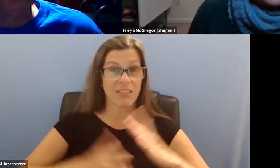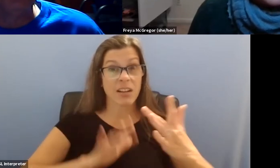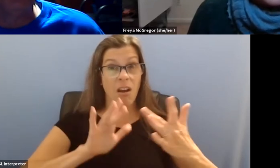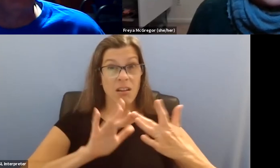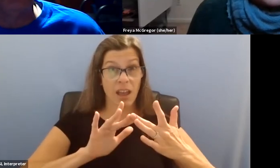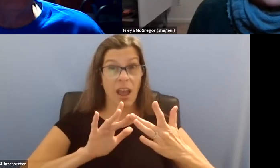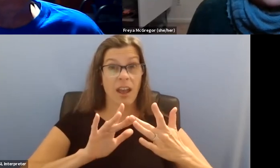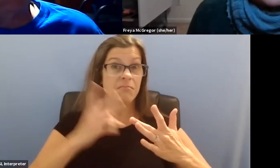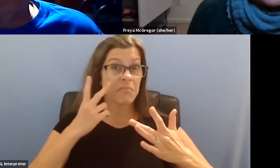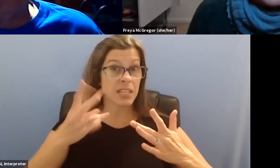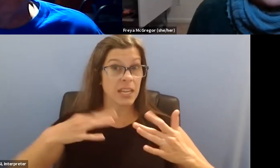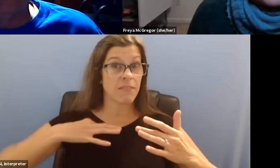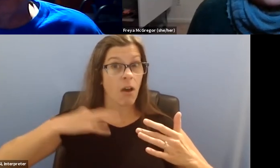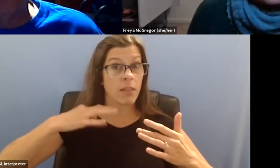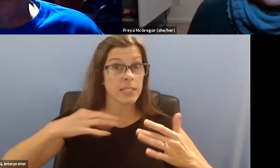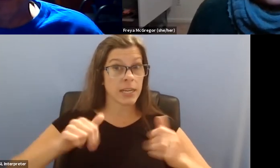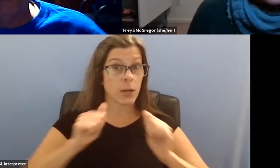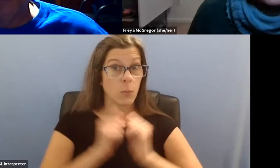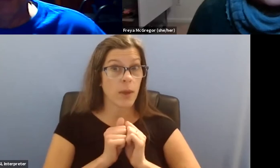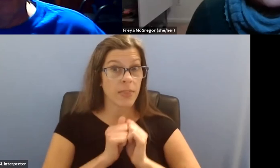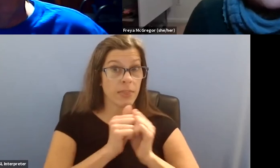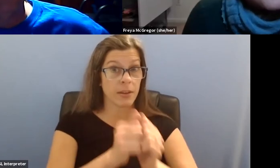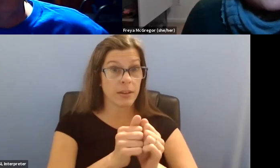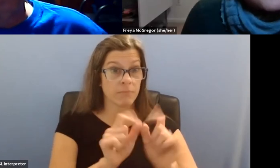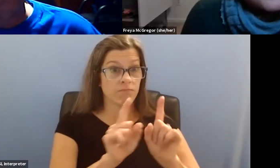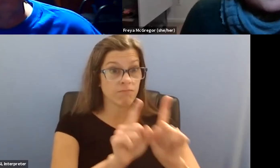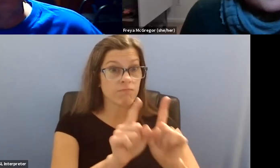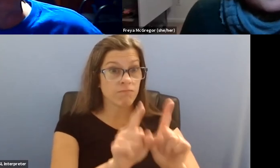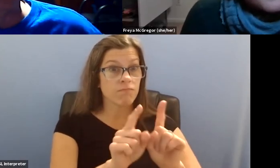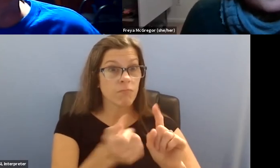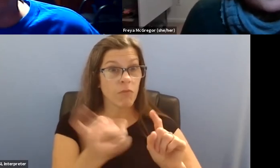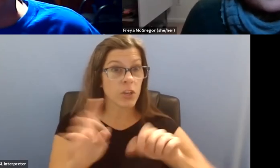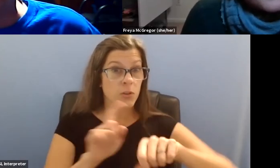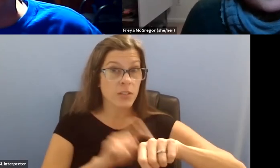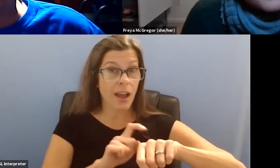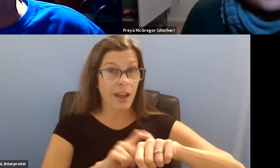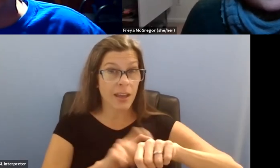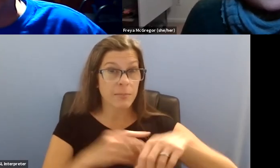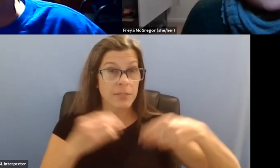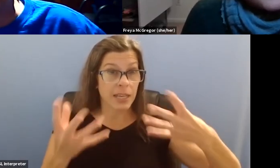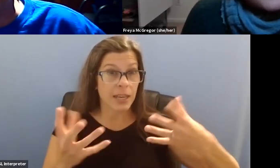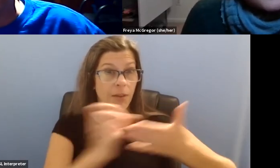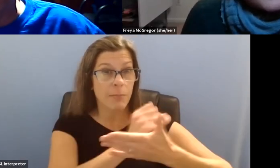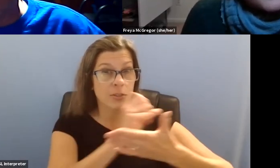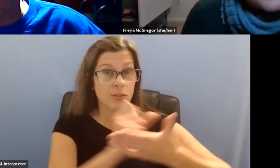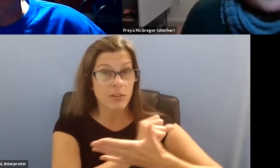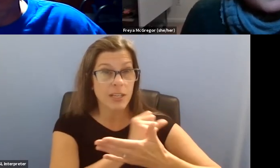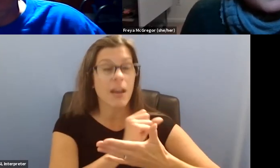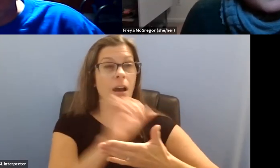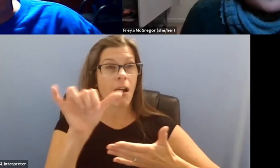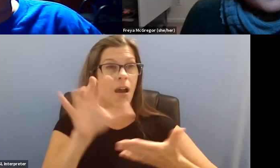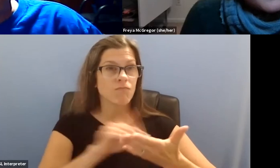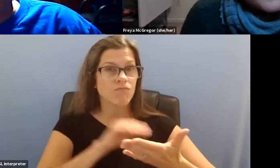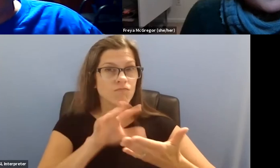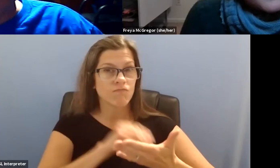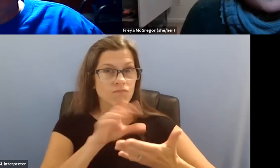volunteer who might be able to go with you a time or two and, uh, give you the opportunity to, to get introduced to it.